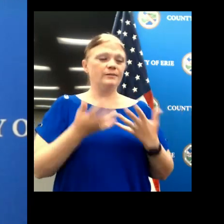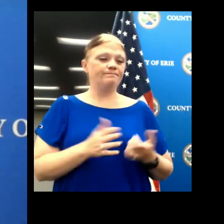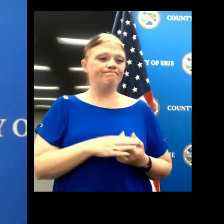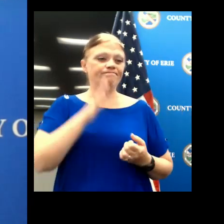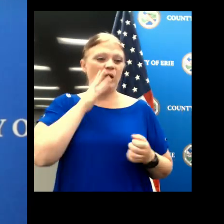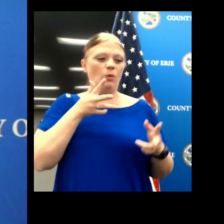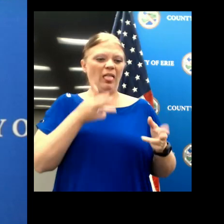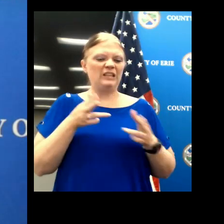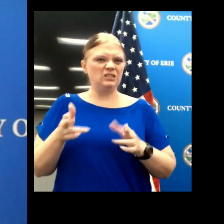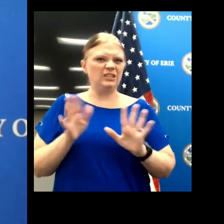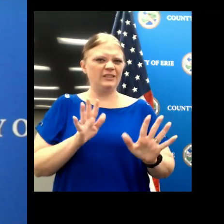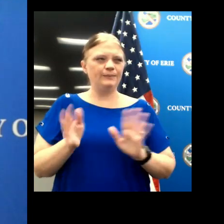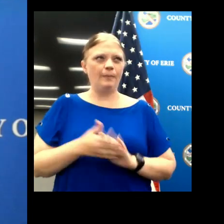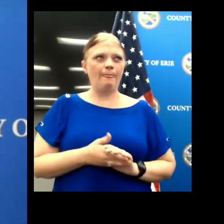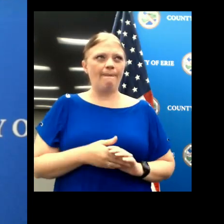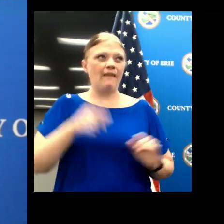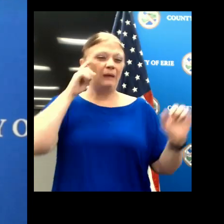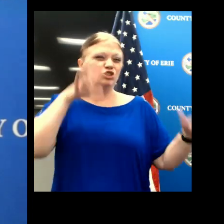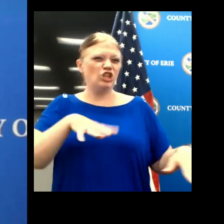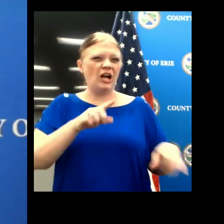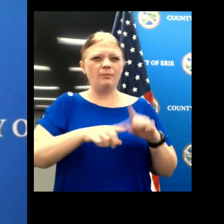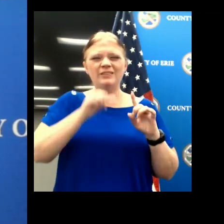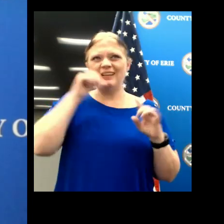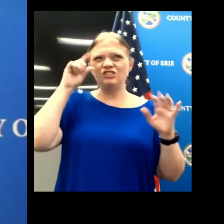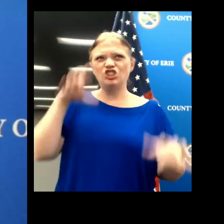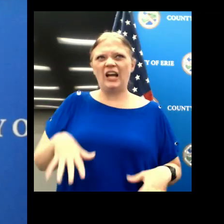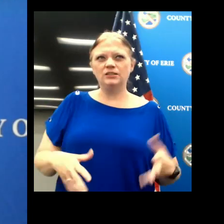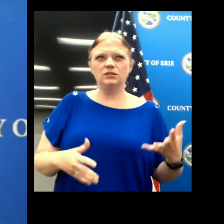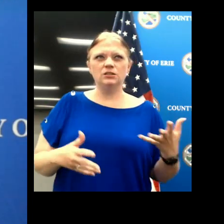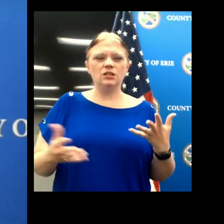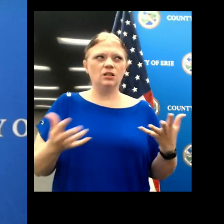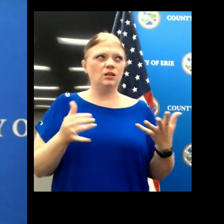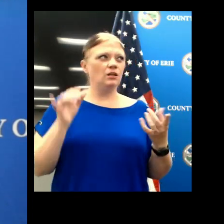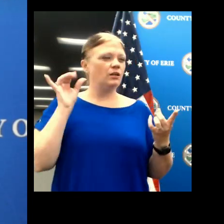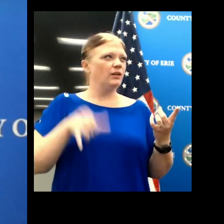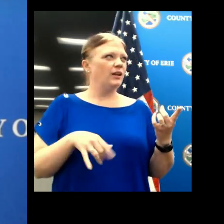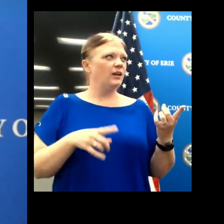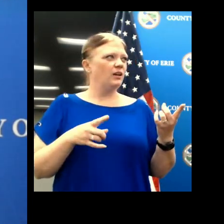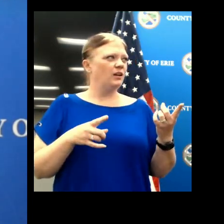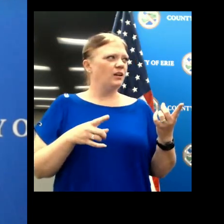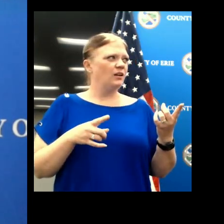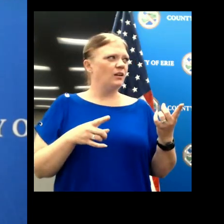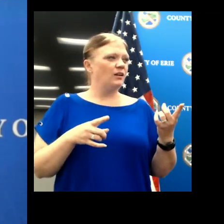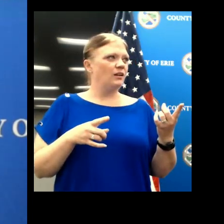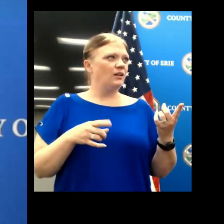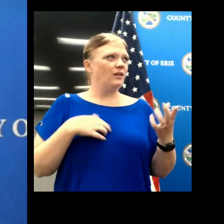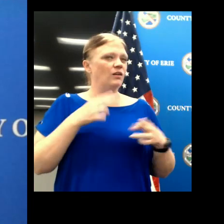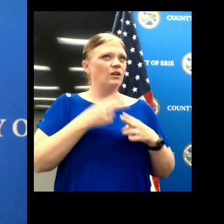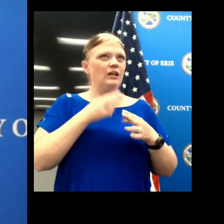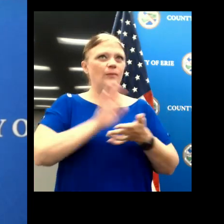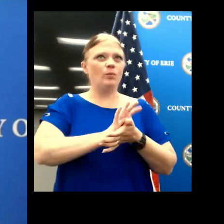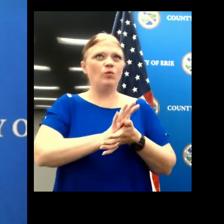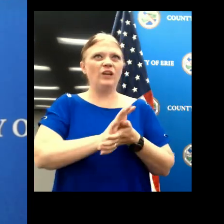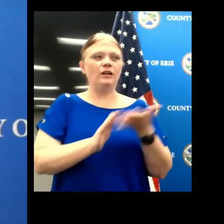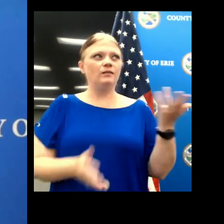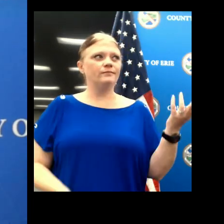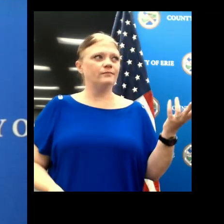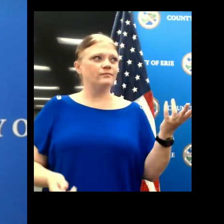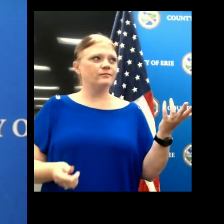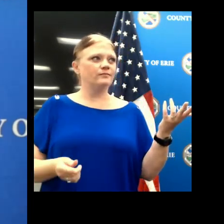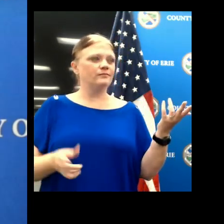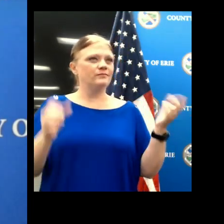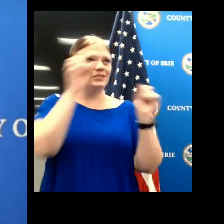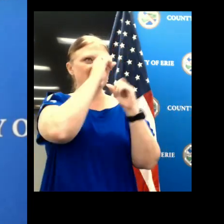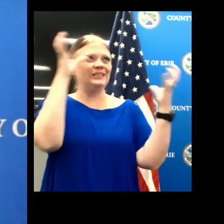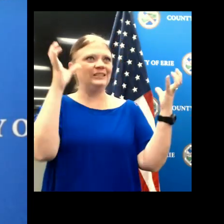I'm shocked, though I'm not shocked. It's like the scene in I can't think of the name of the movie